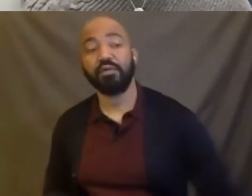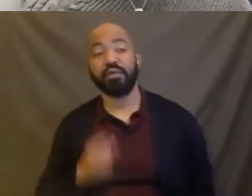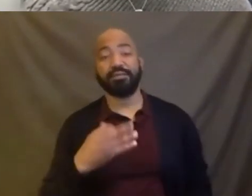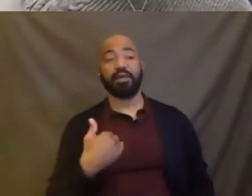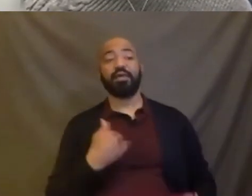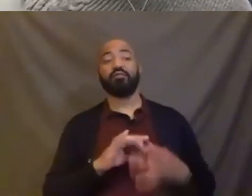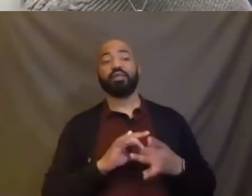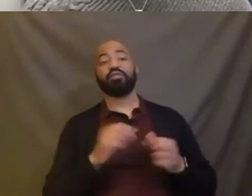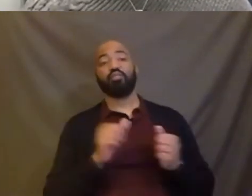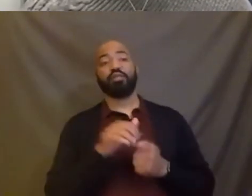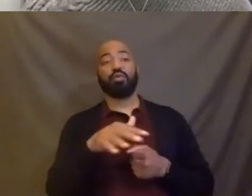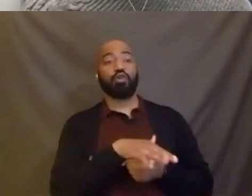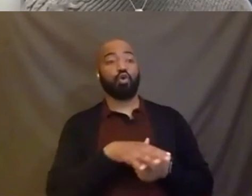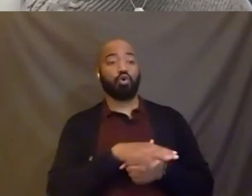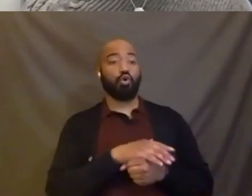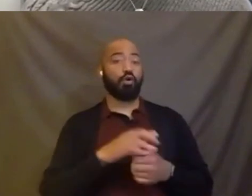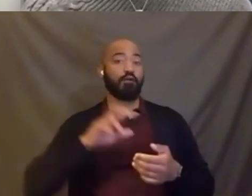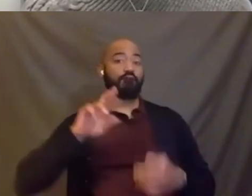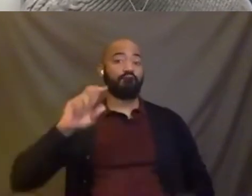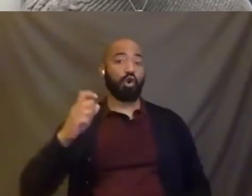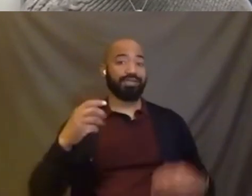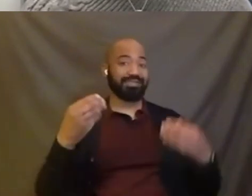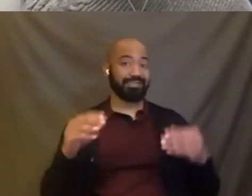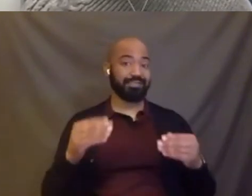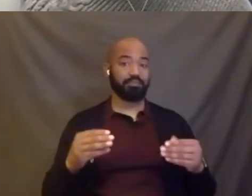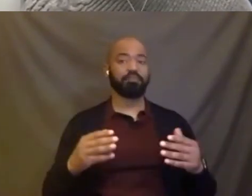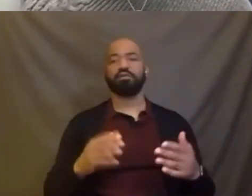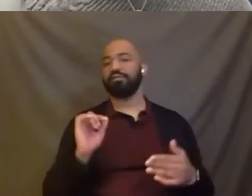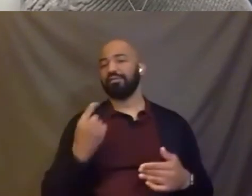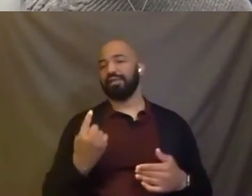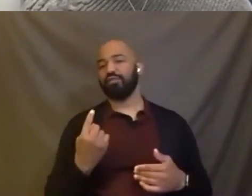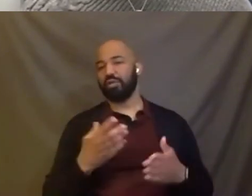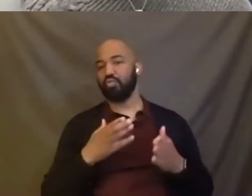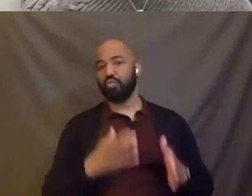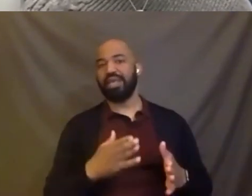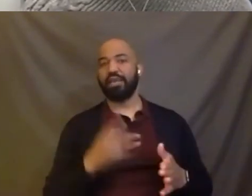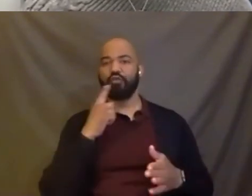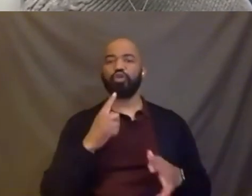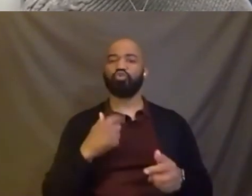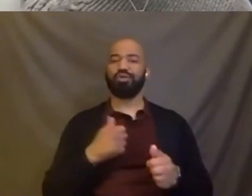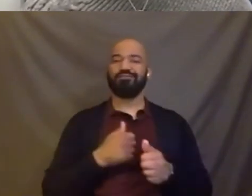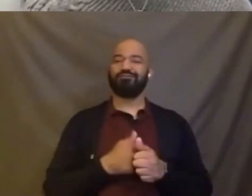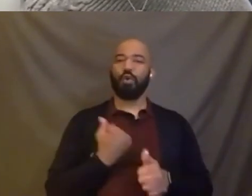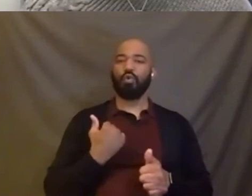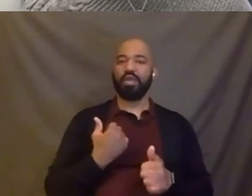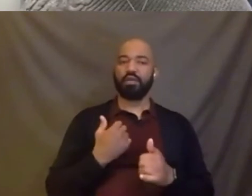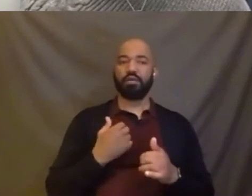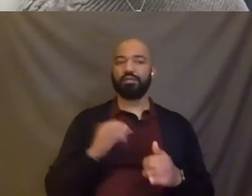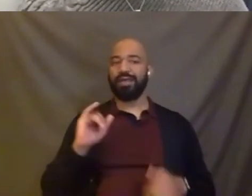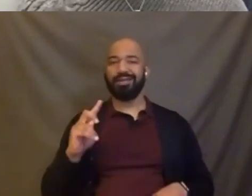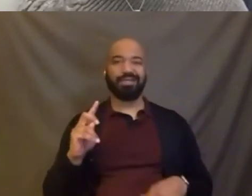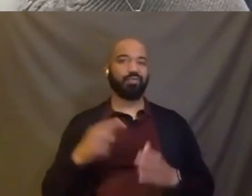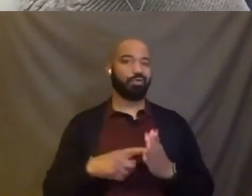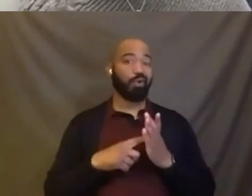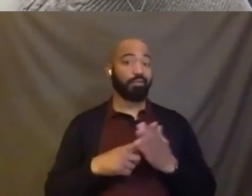pharmacy or wherever you can go, that might be a way to kind of circumvent that. Yeah, that that's ID great.